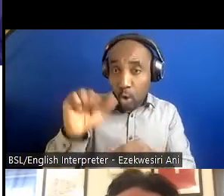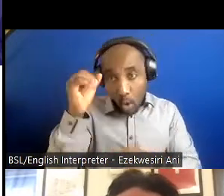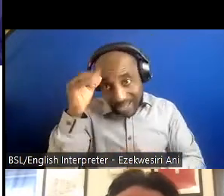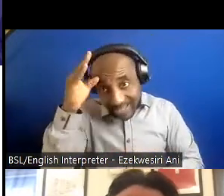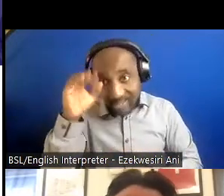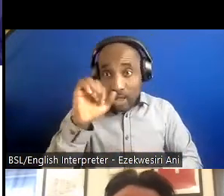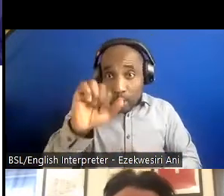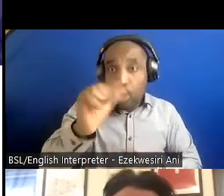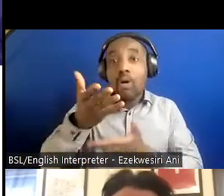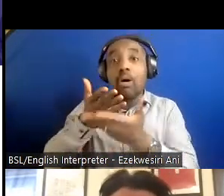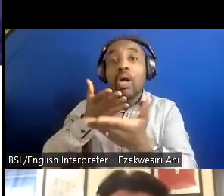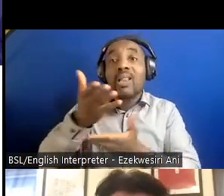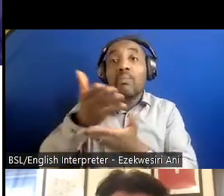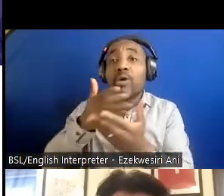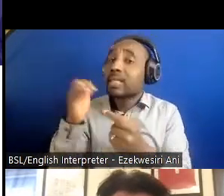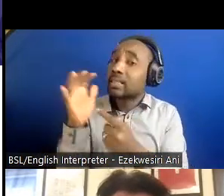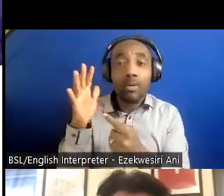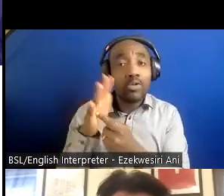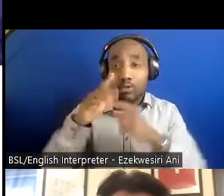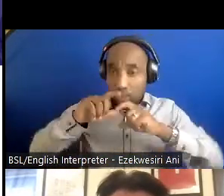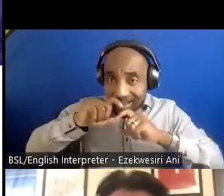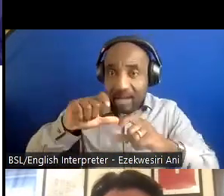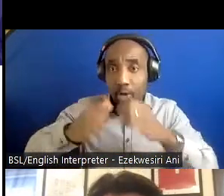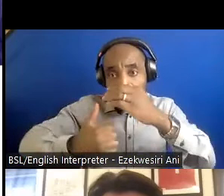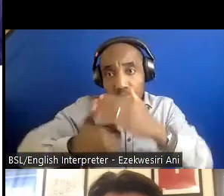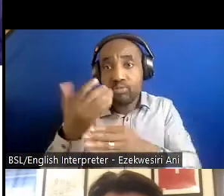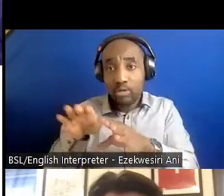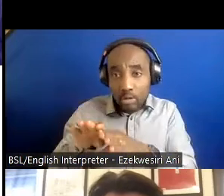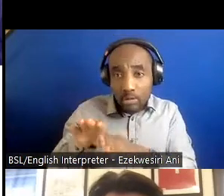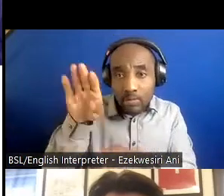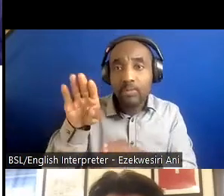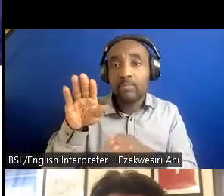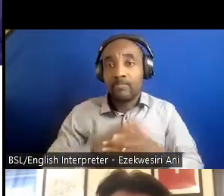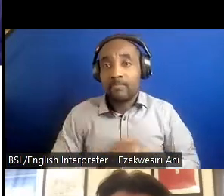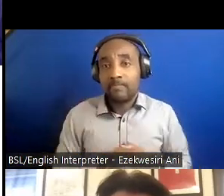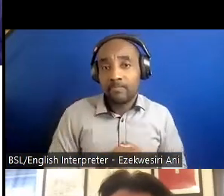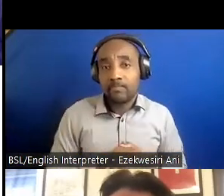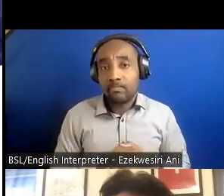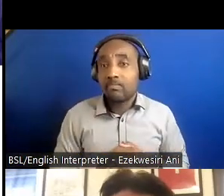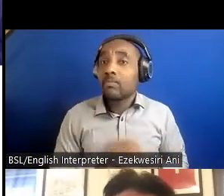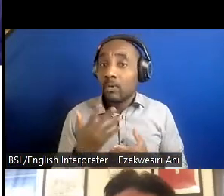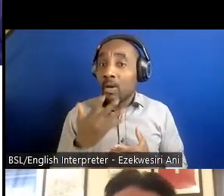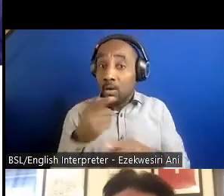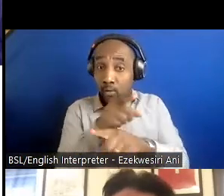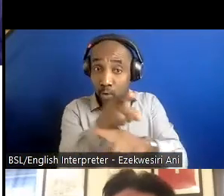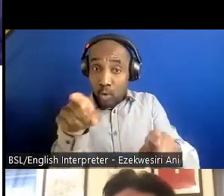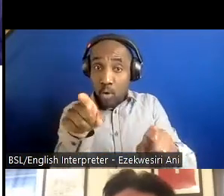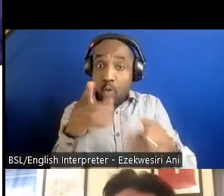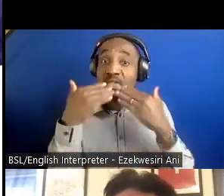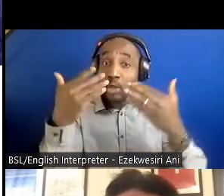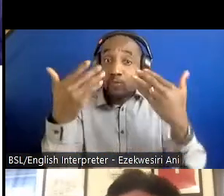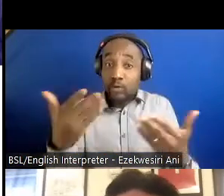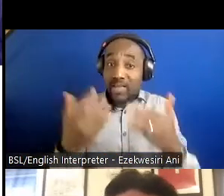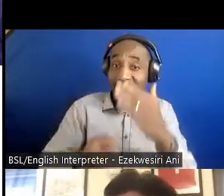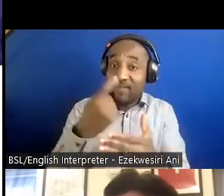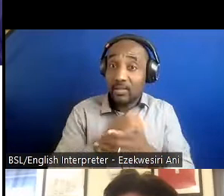essential if we're to continue progressing. And on that note, I wish you all very well for today's event.